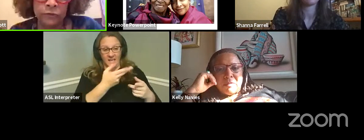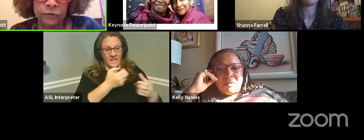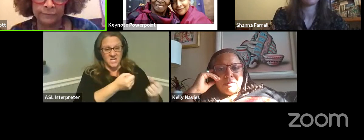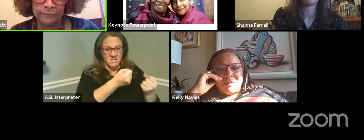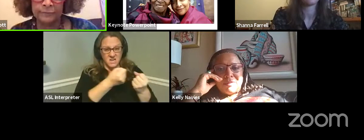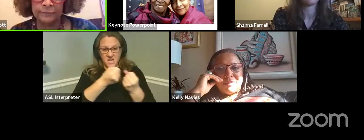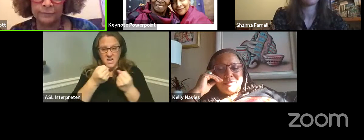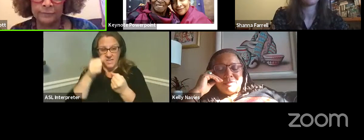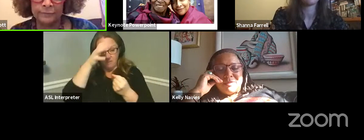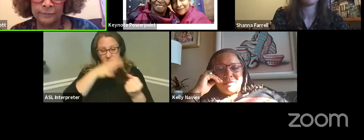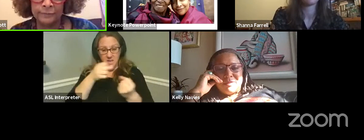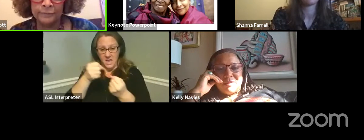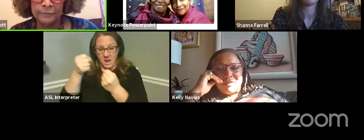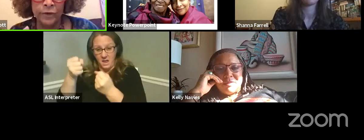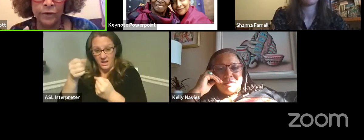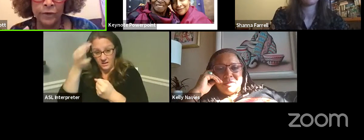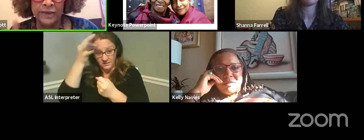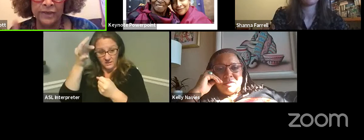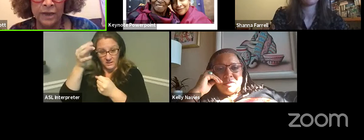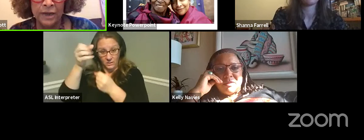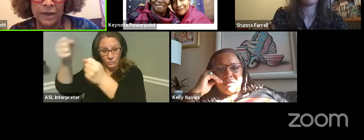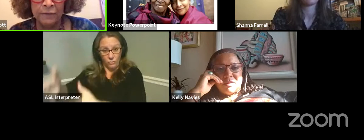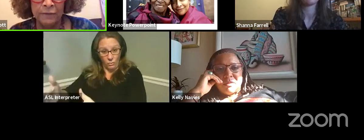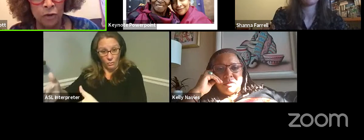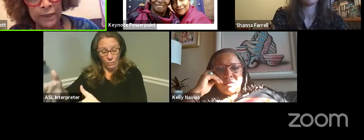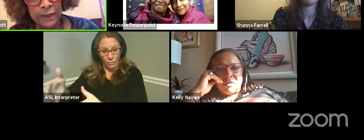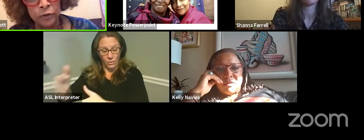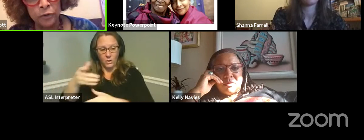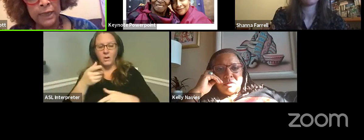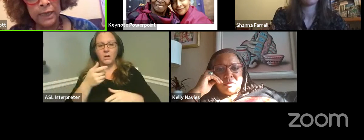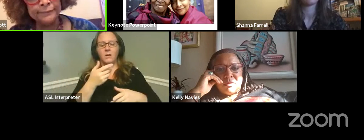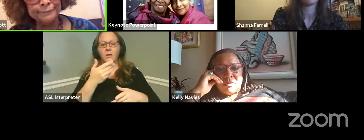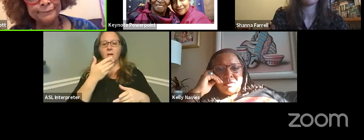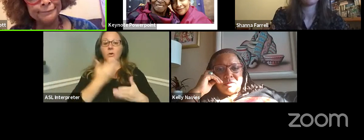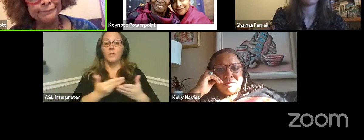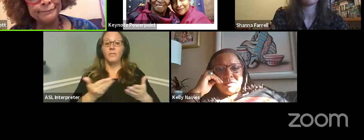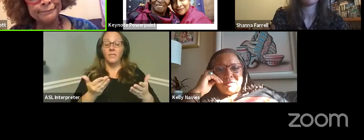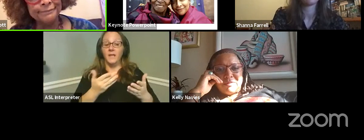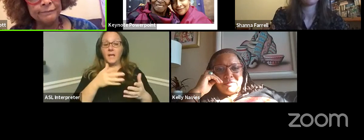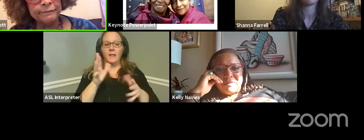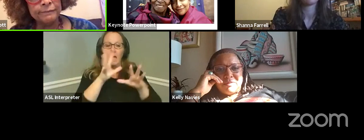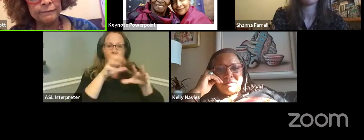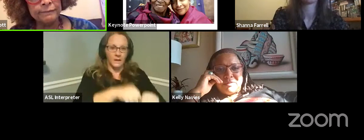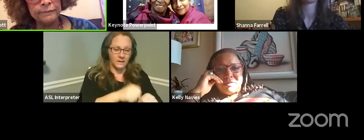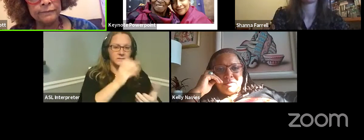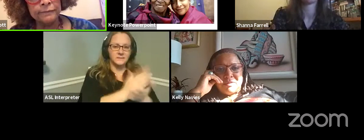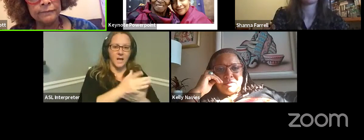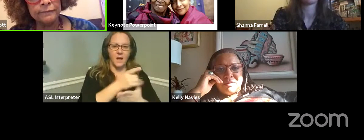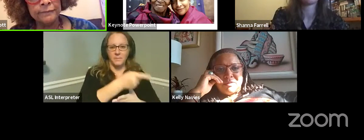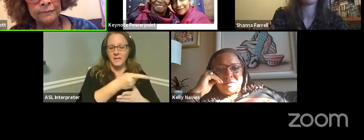smelter. The story is he was never called the N-word again.